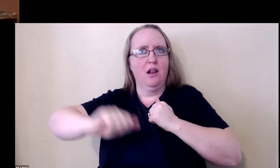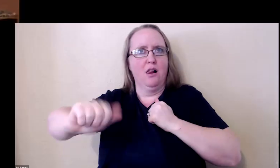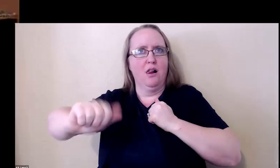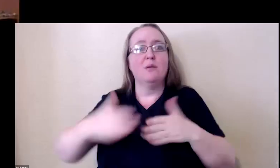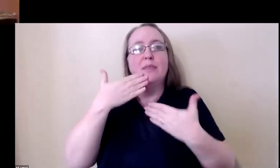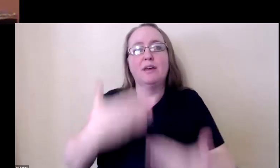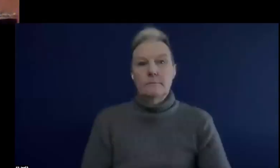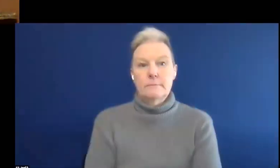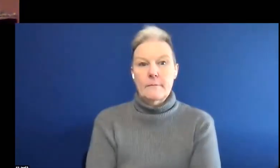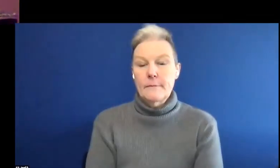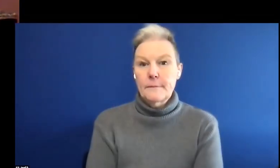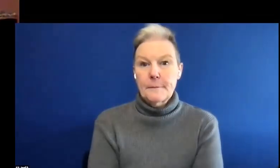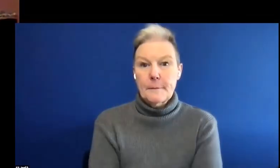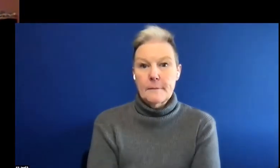Thank you. you